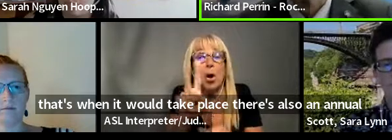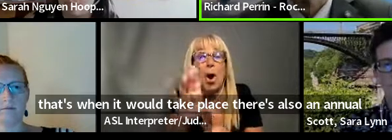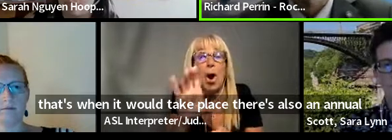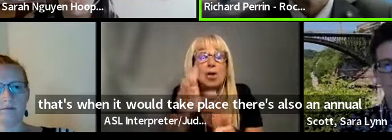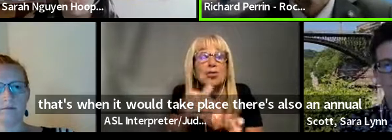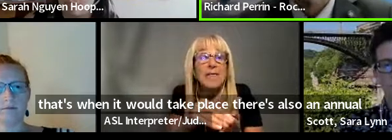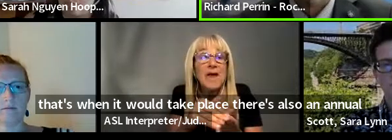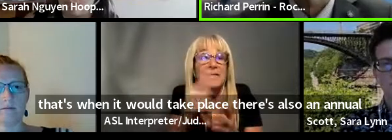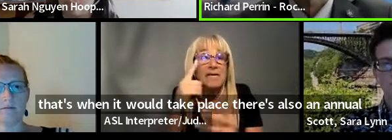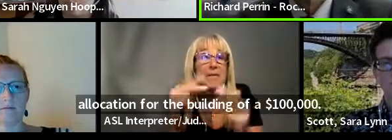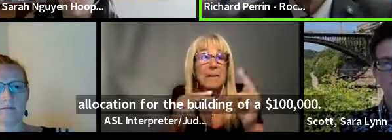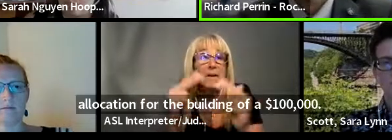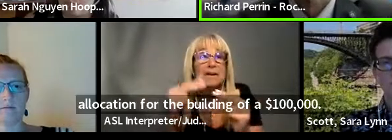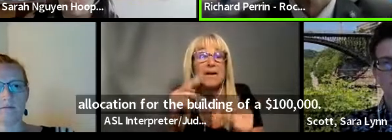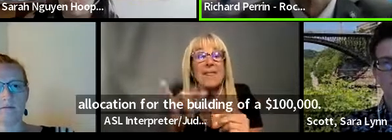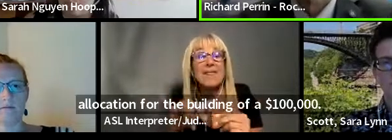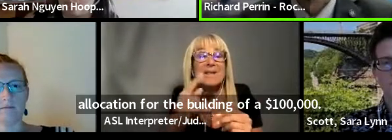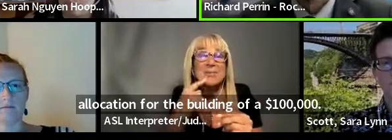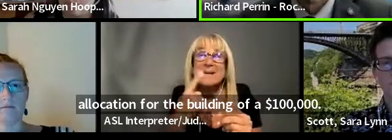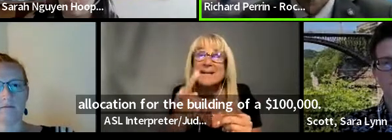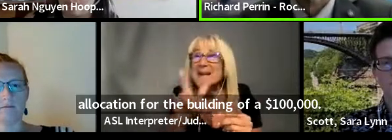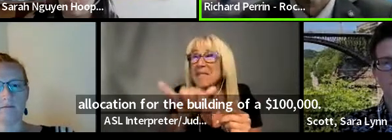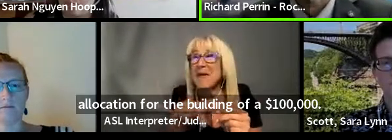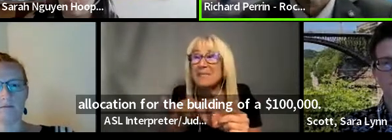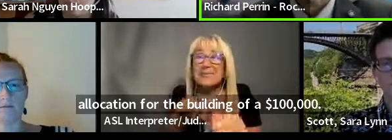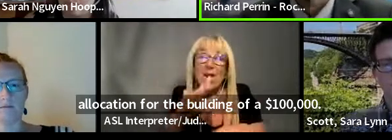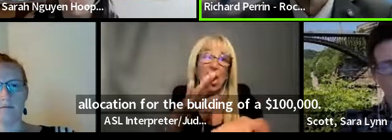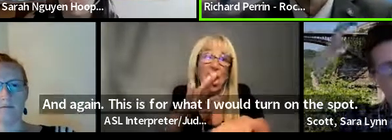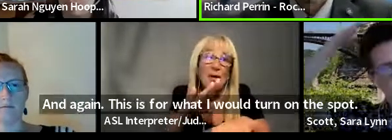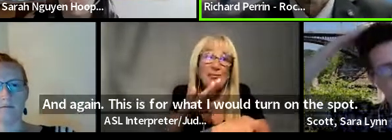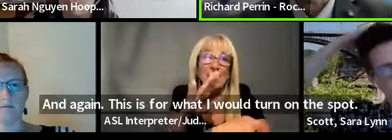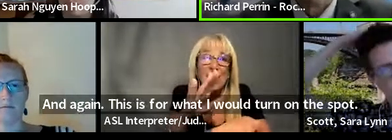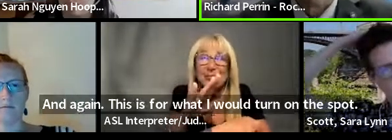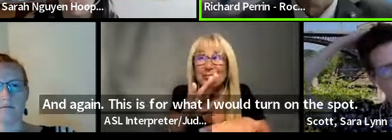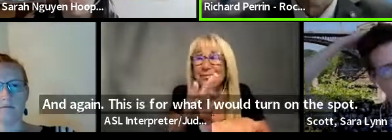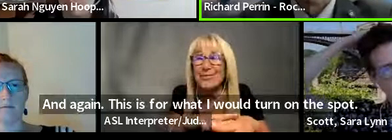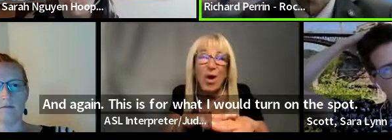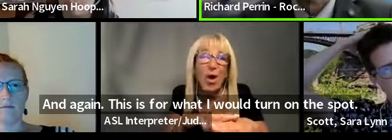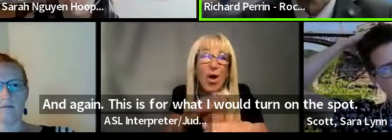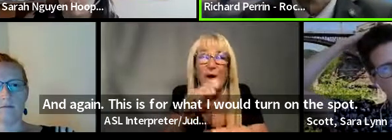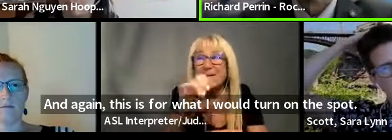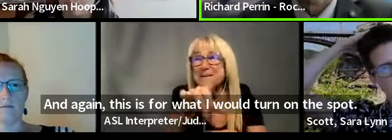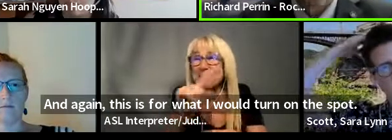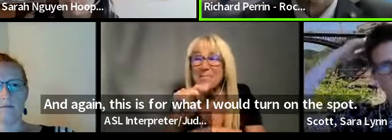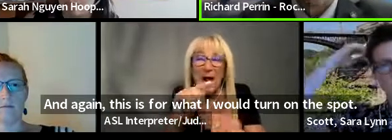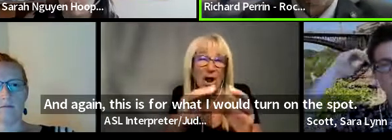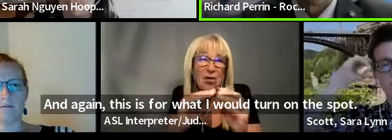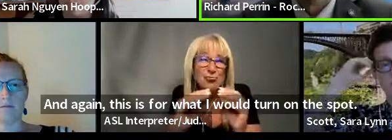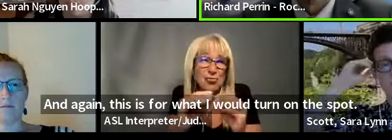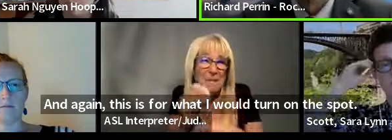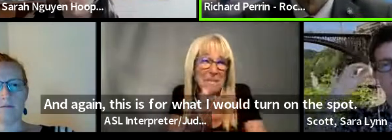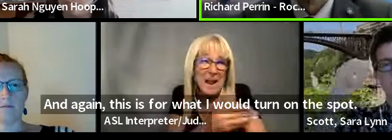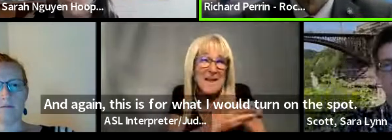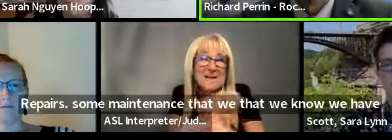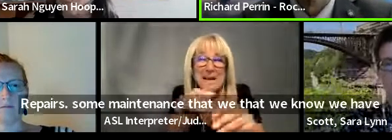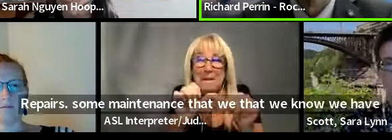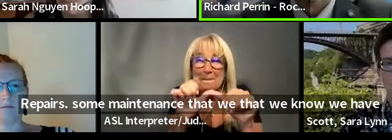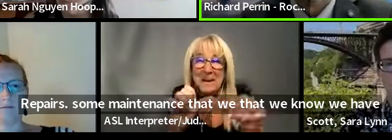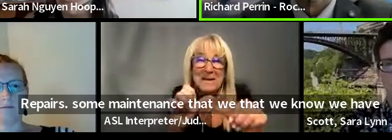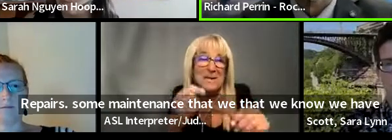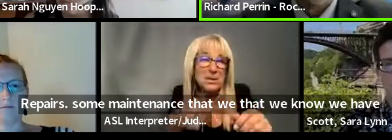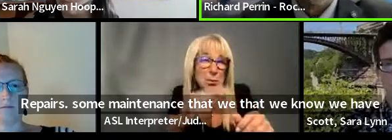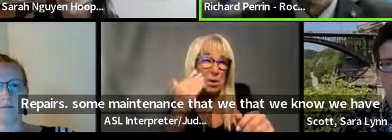this is for what I would term on-the-spot repairs, some maintenance efforts that we know we have coming up, but for which